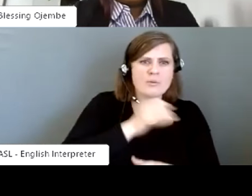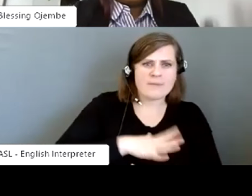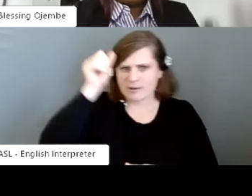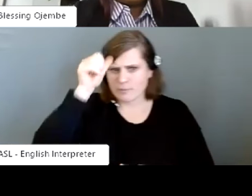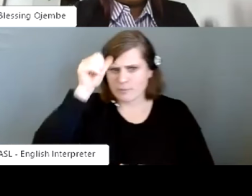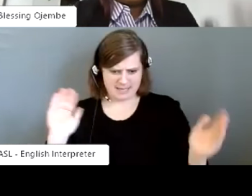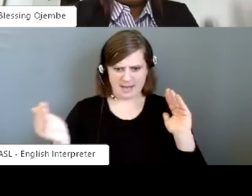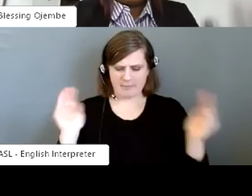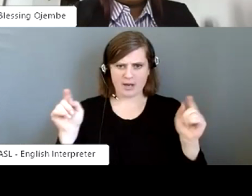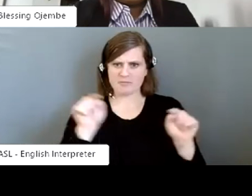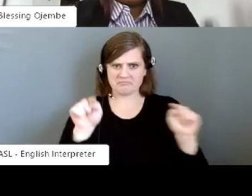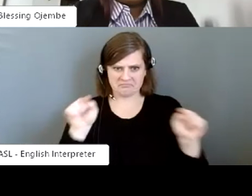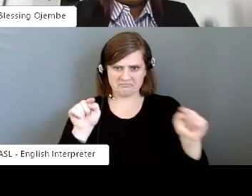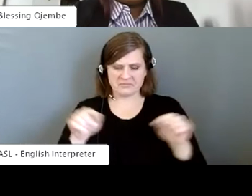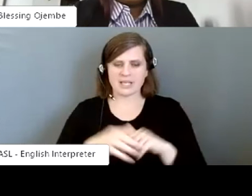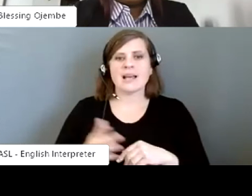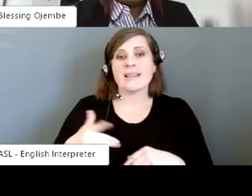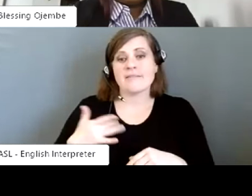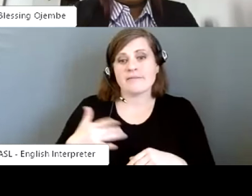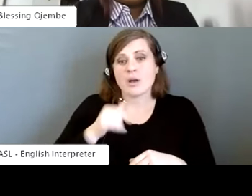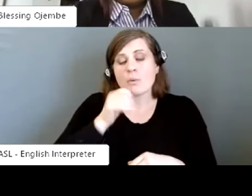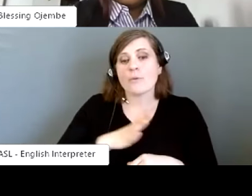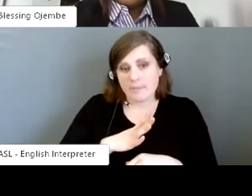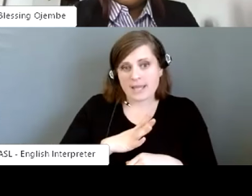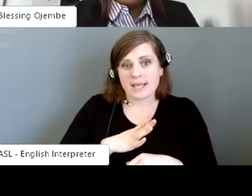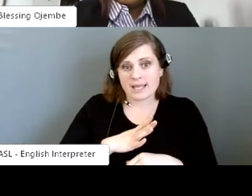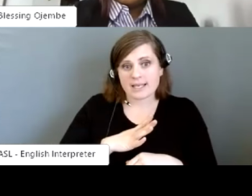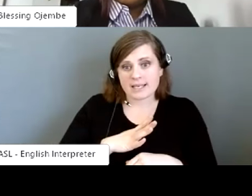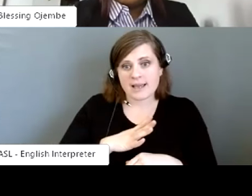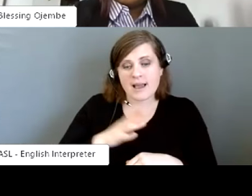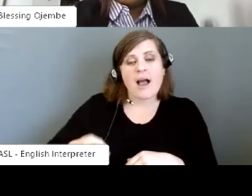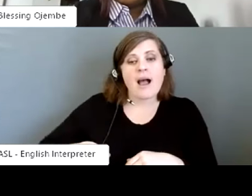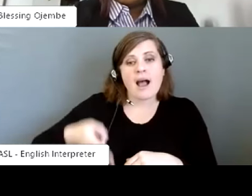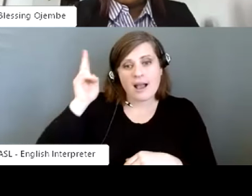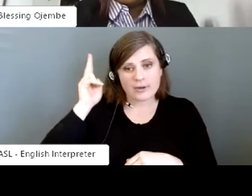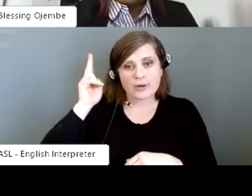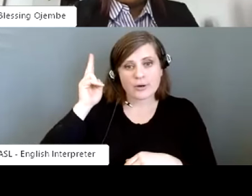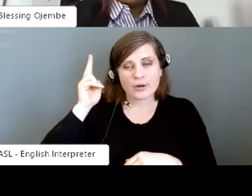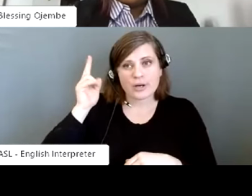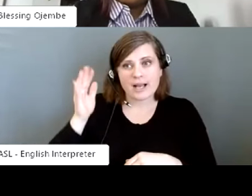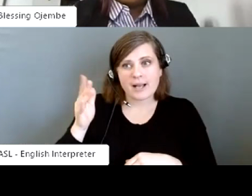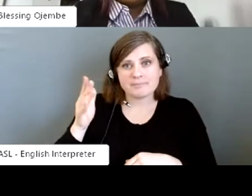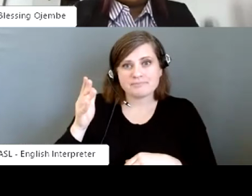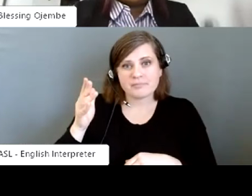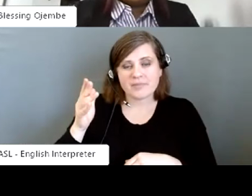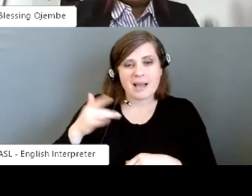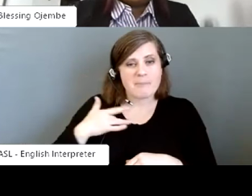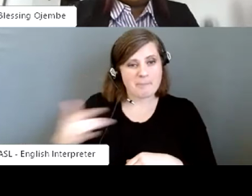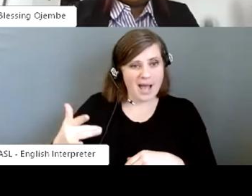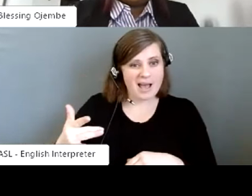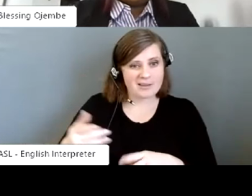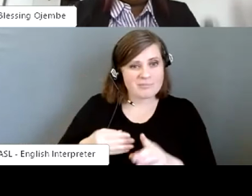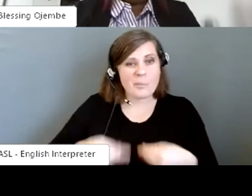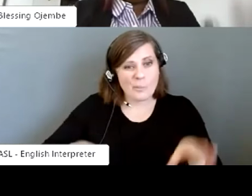They found out that females have higher prevalence of elder abuse. And again, remember, this